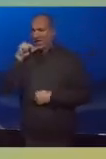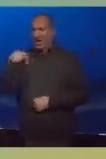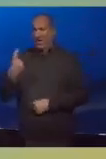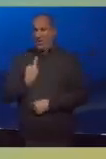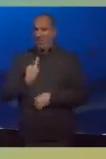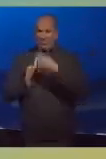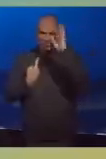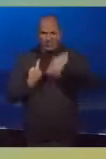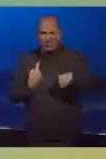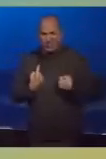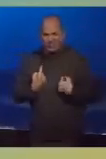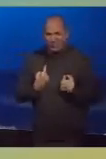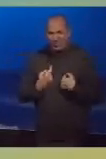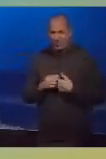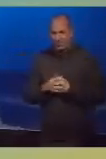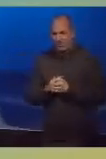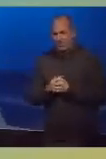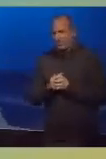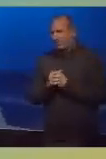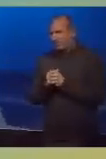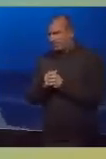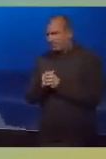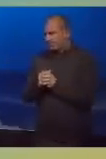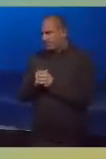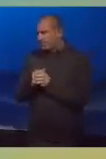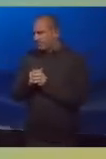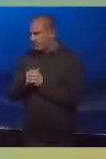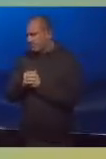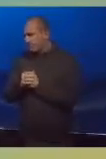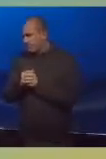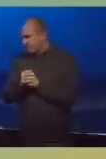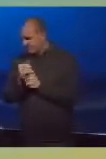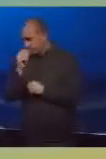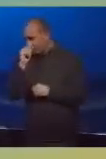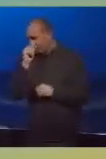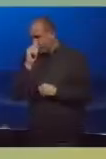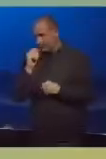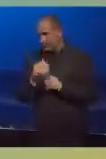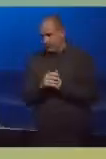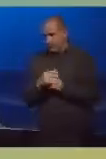this, I have young people that support this cause,